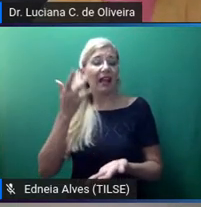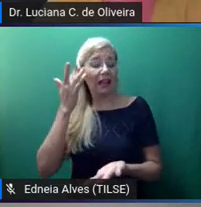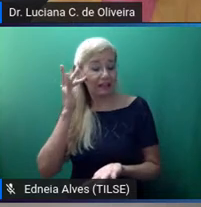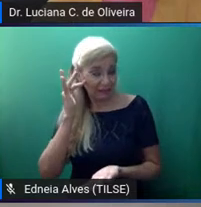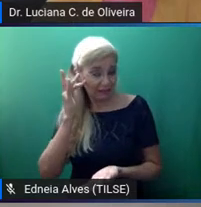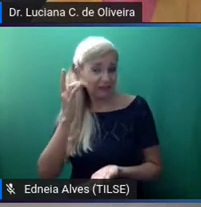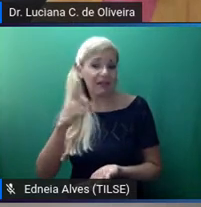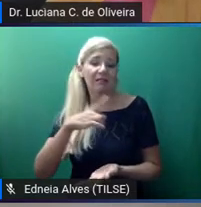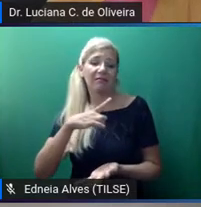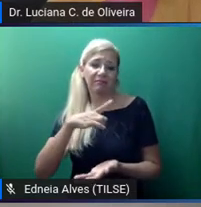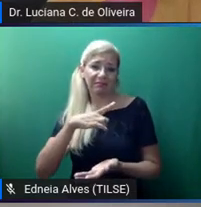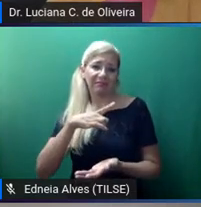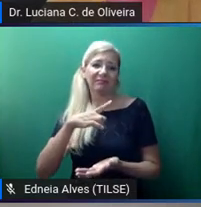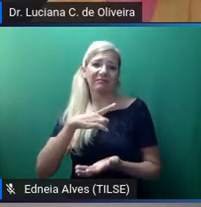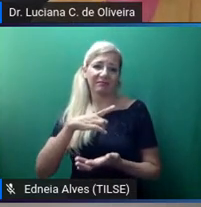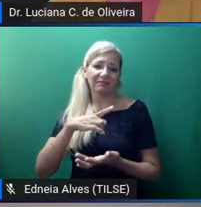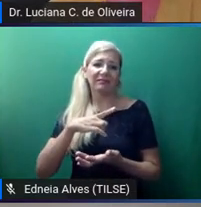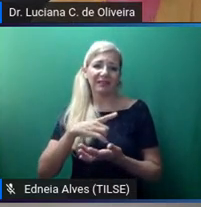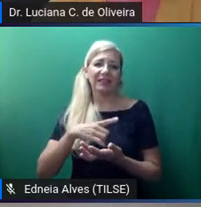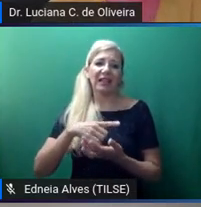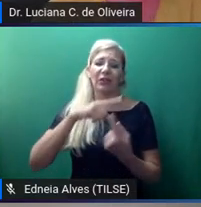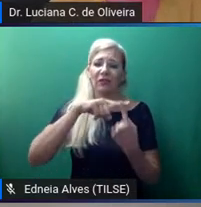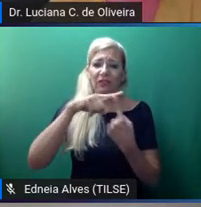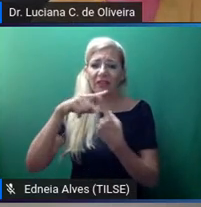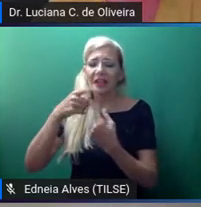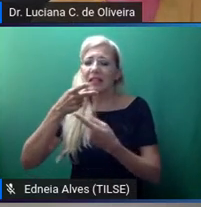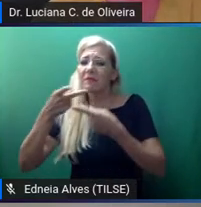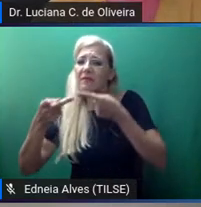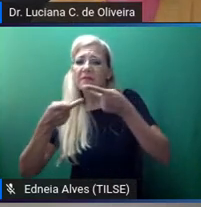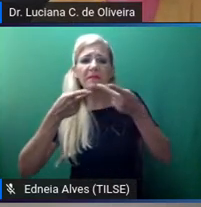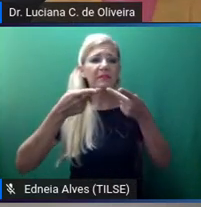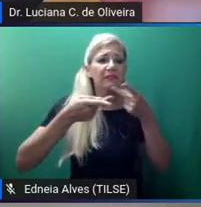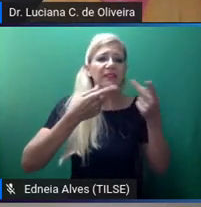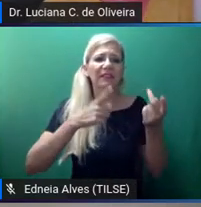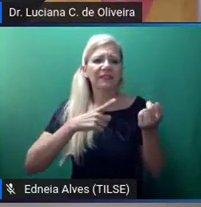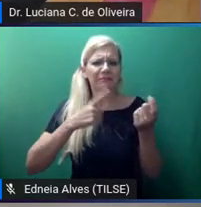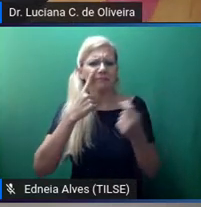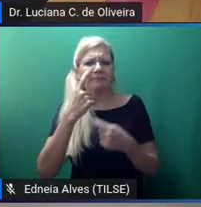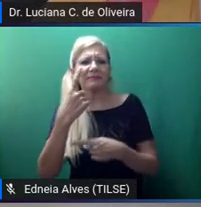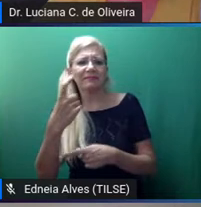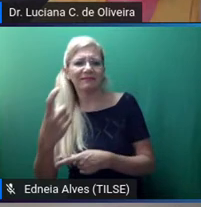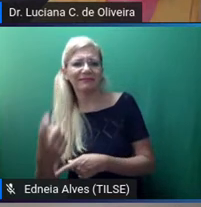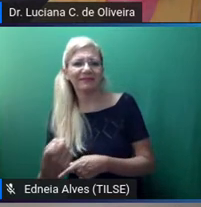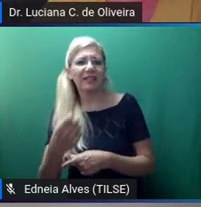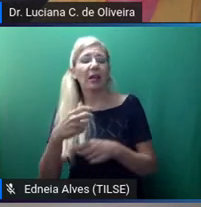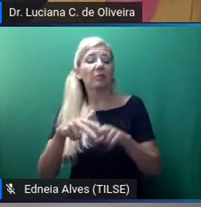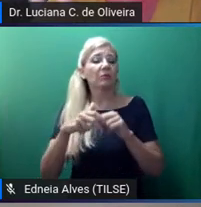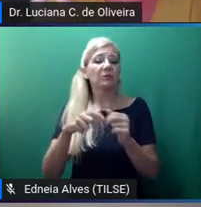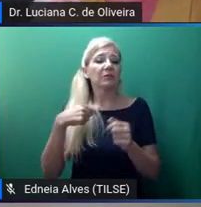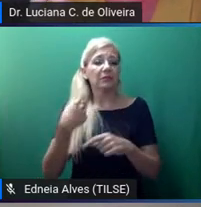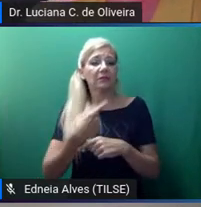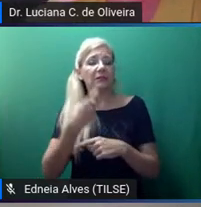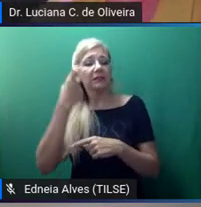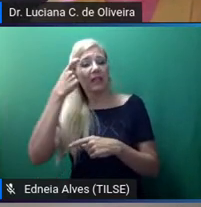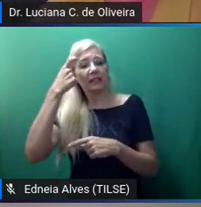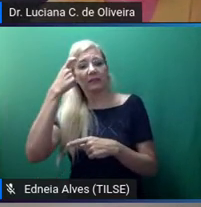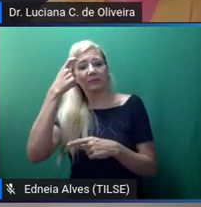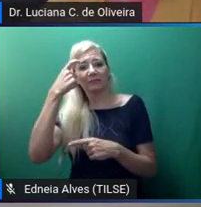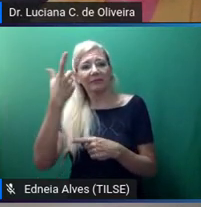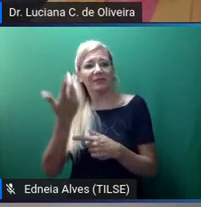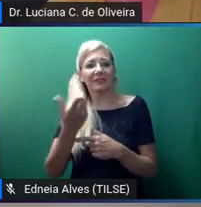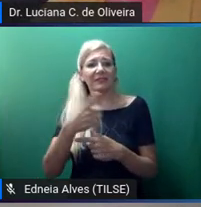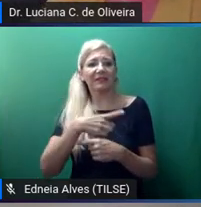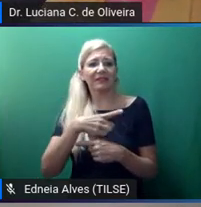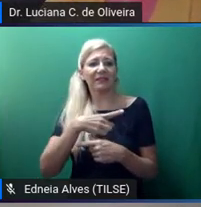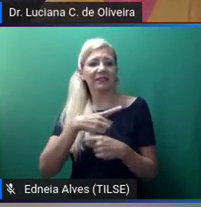of having accents, I think is really interesting because we think of perhaps the quote-unquote